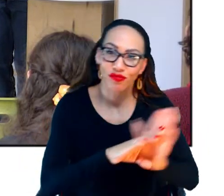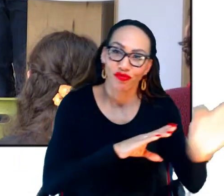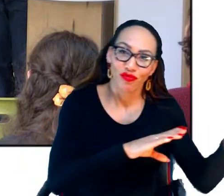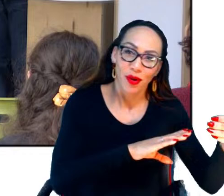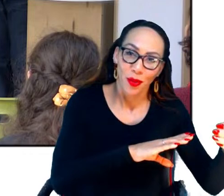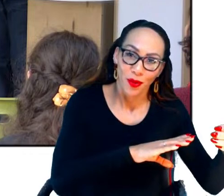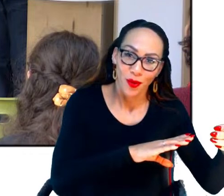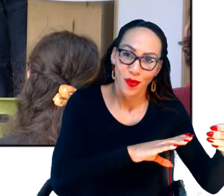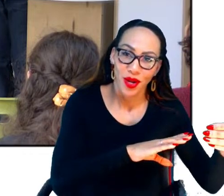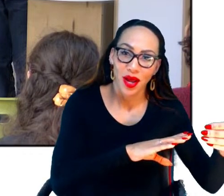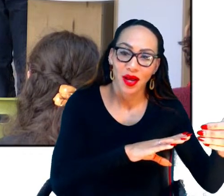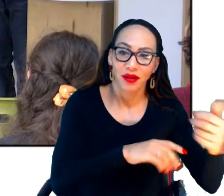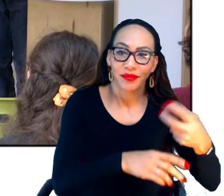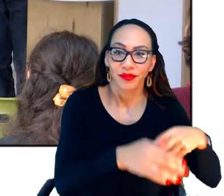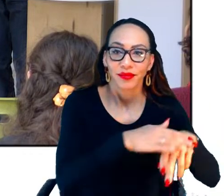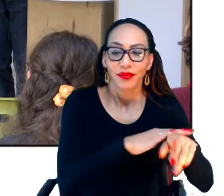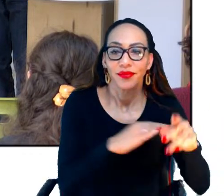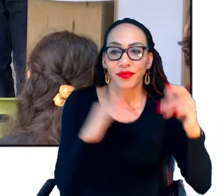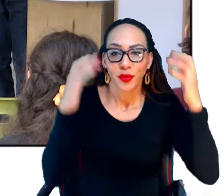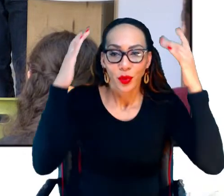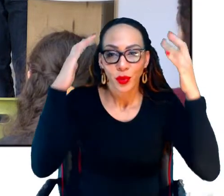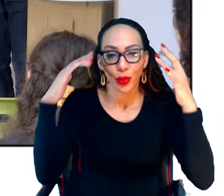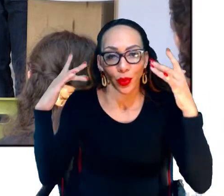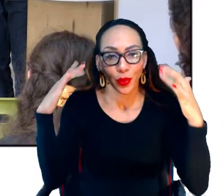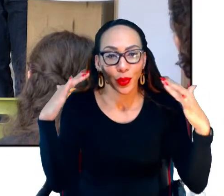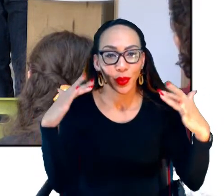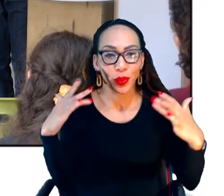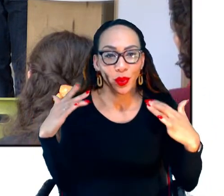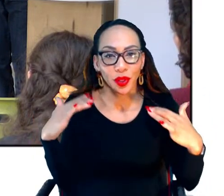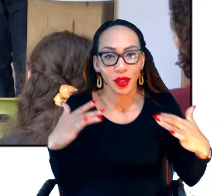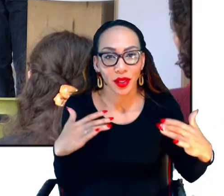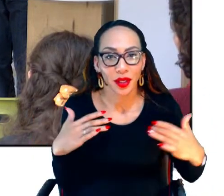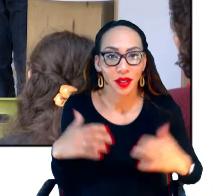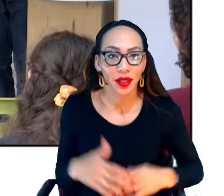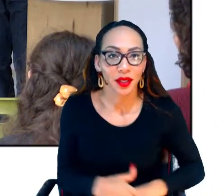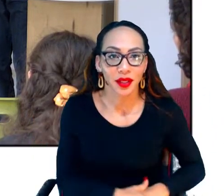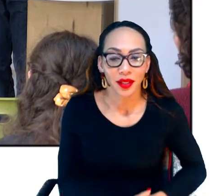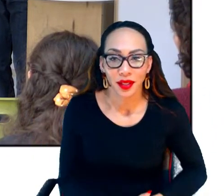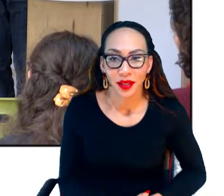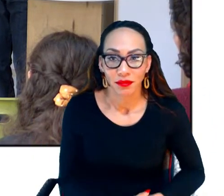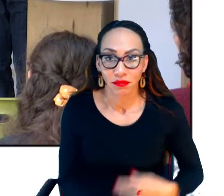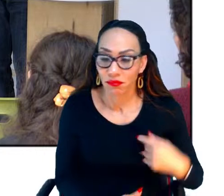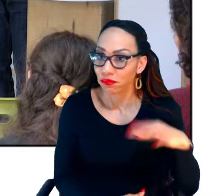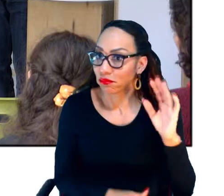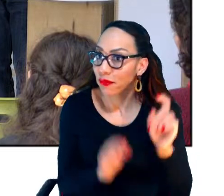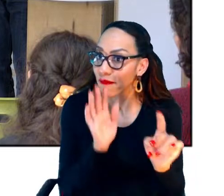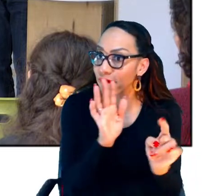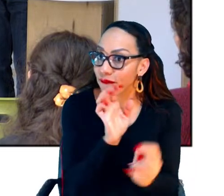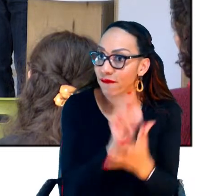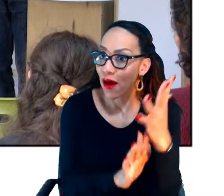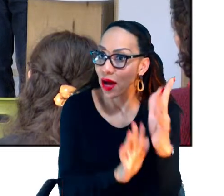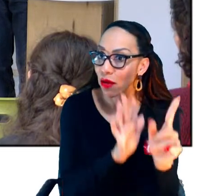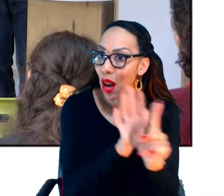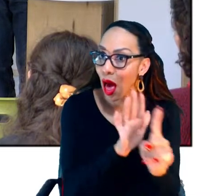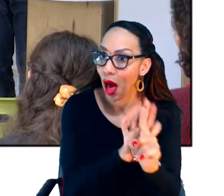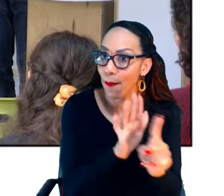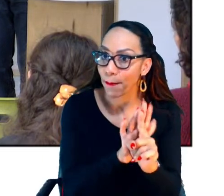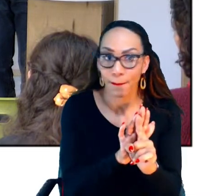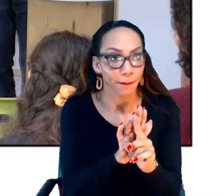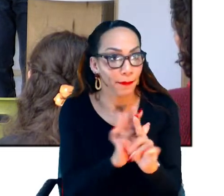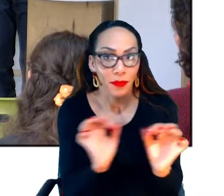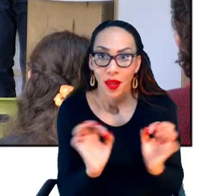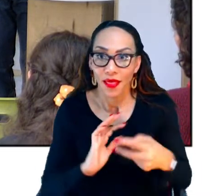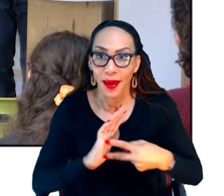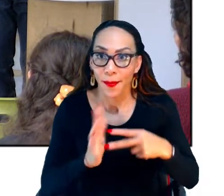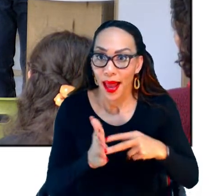Feel free to just pop in there and take a break. Fire exits, if you hear fire alarm, we're not planning anything. It's probably real. Fire exits are